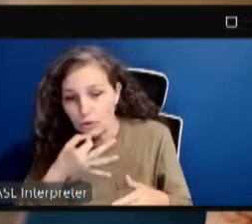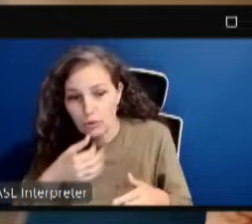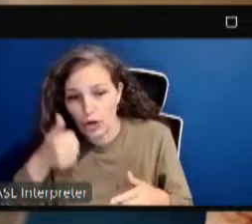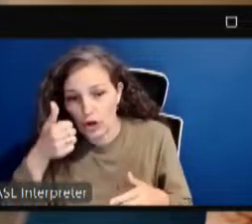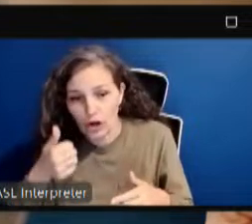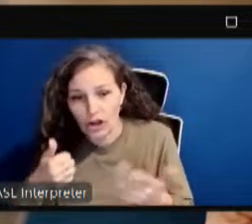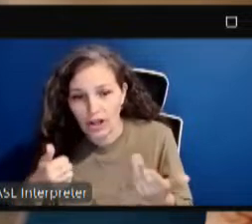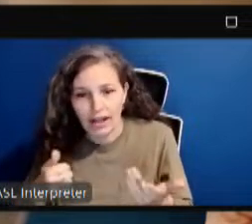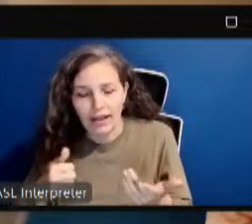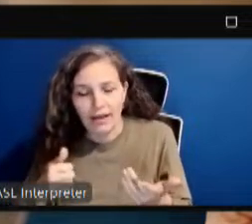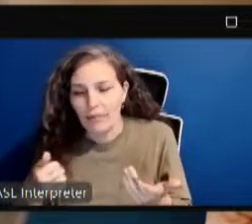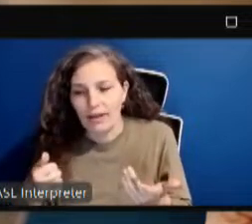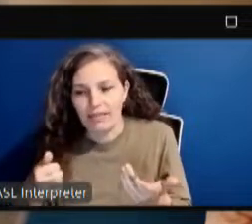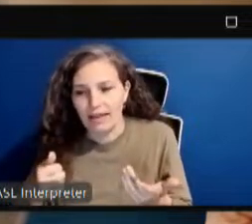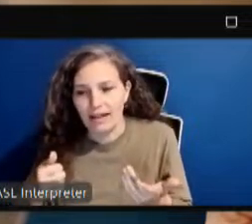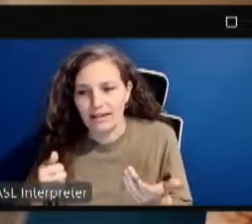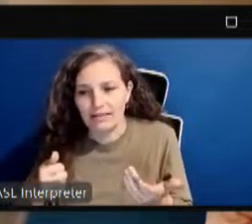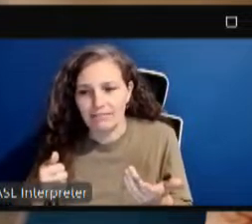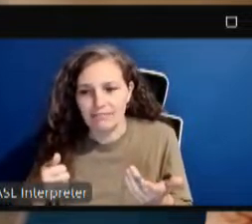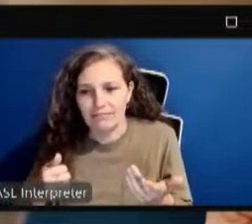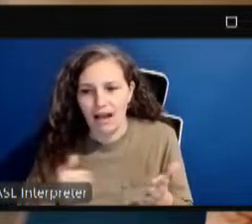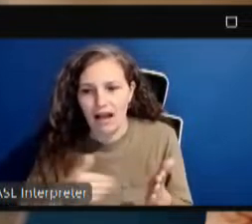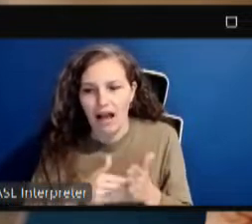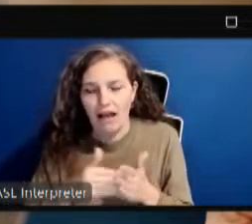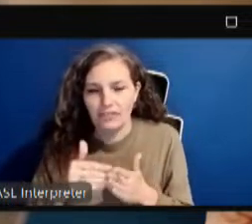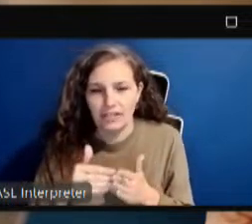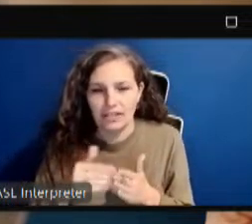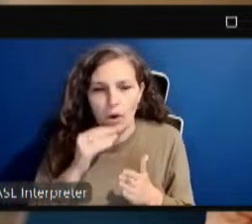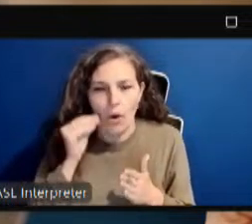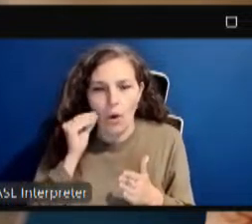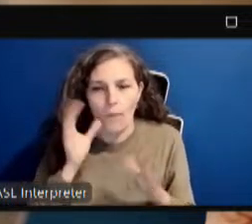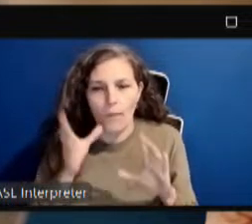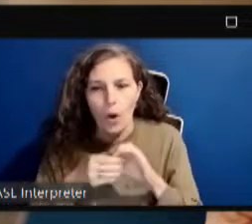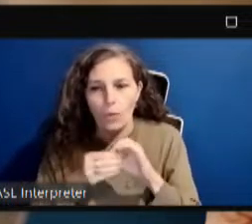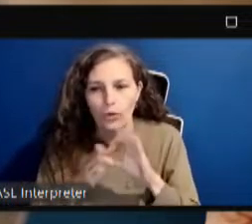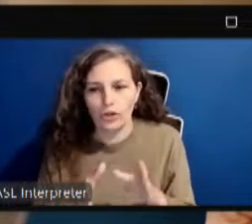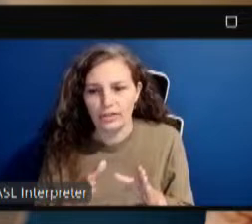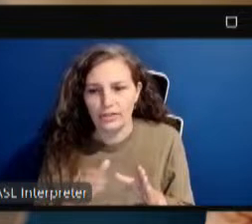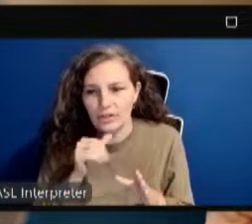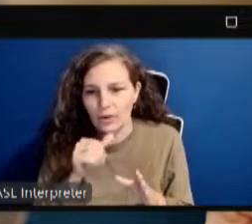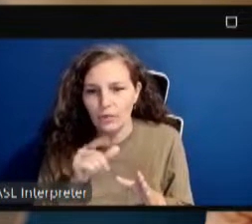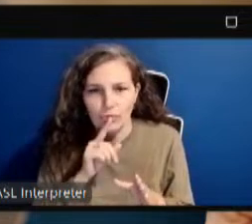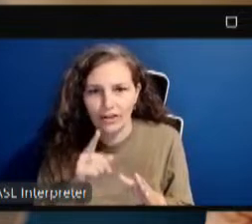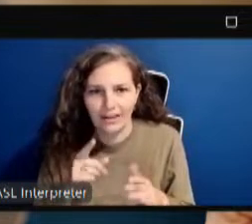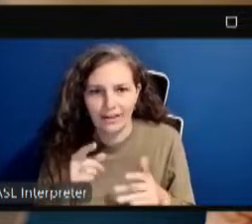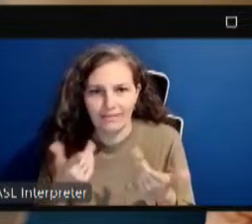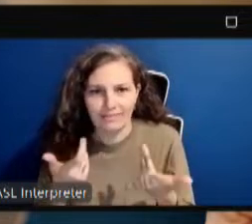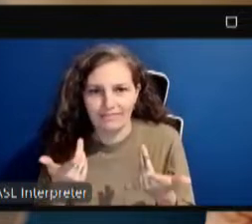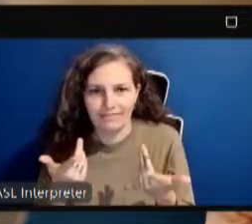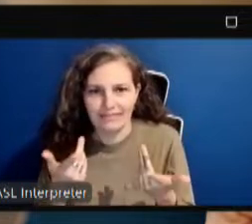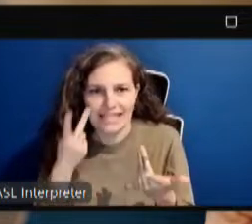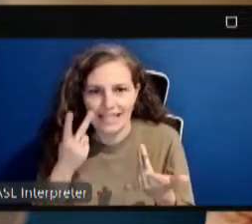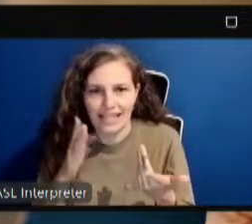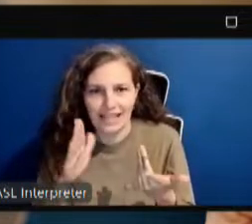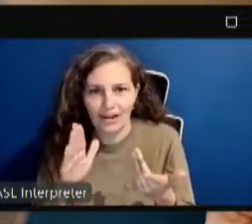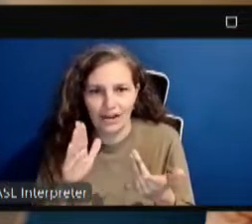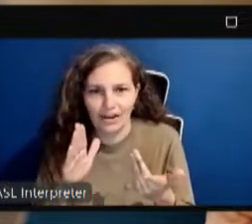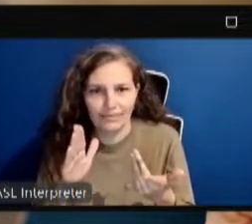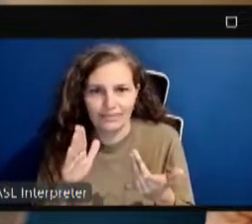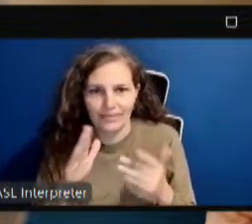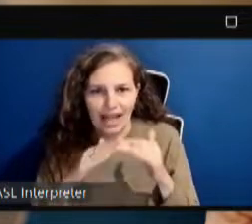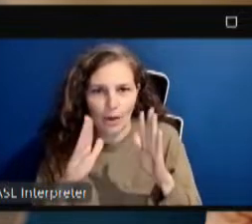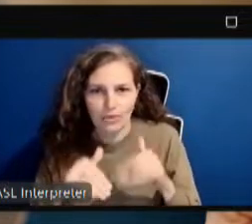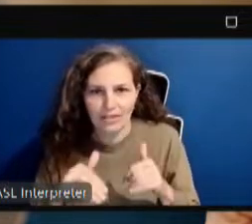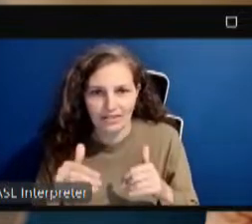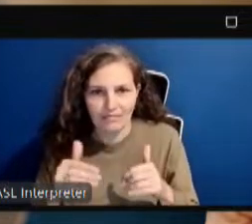are left with incomplete work or sometimes substandard work. So, try to avoid these tactics.